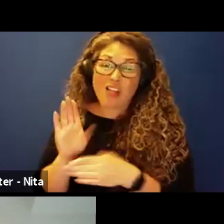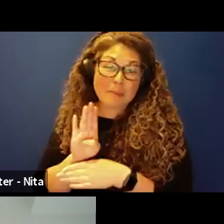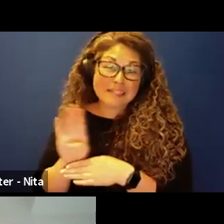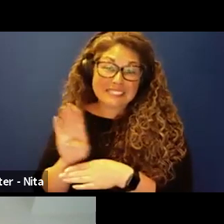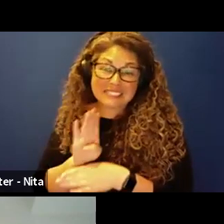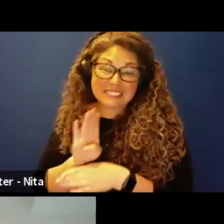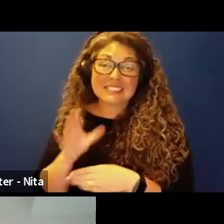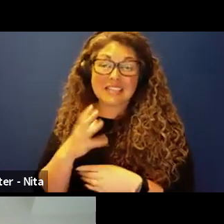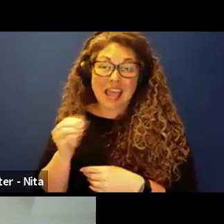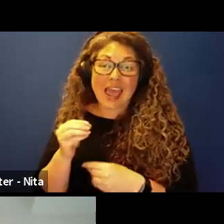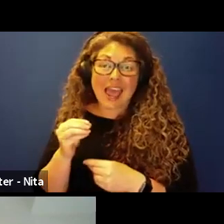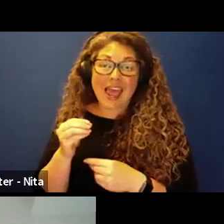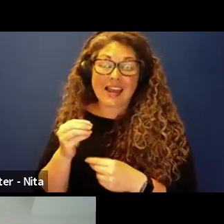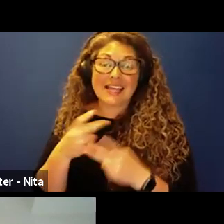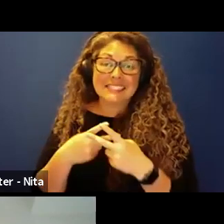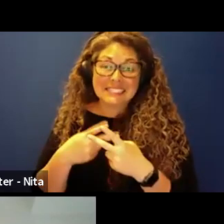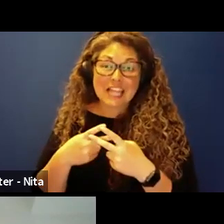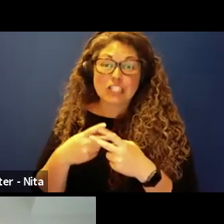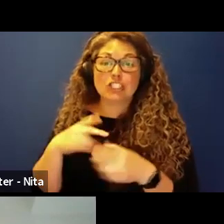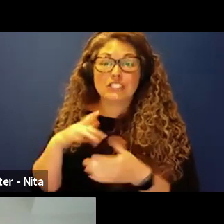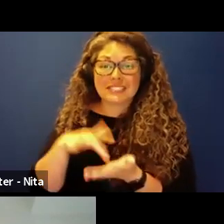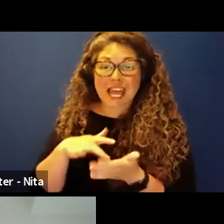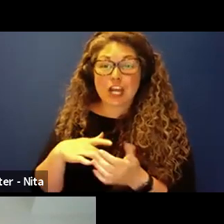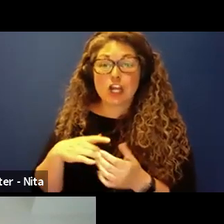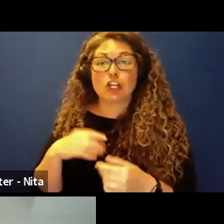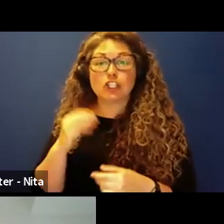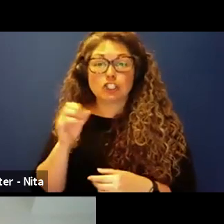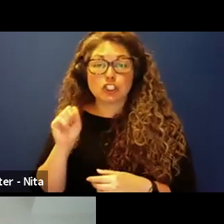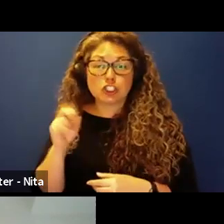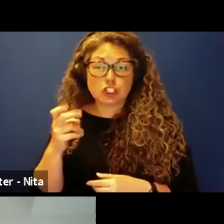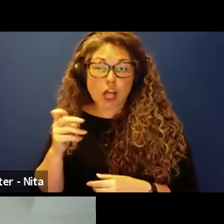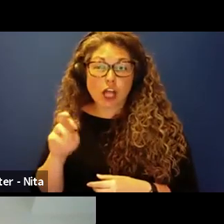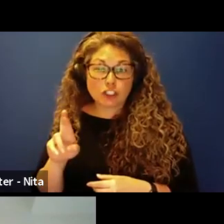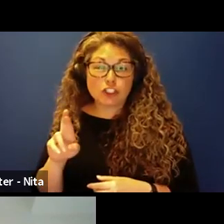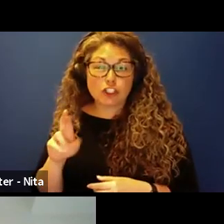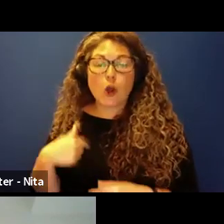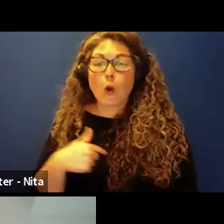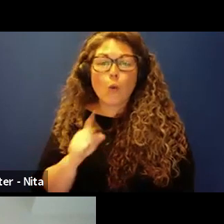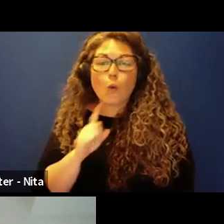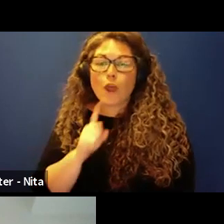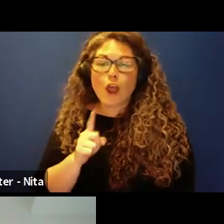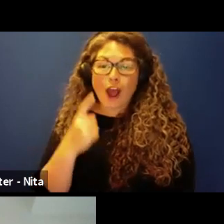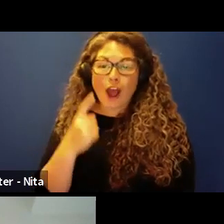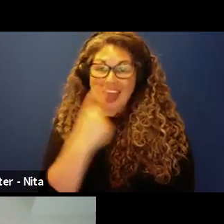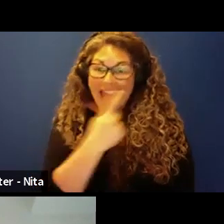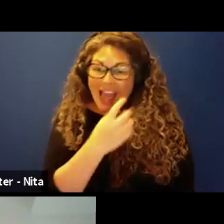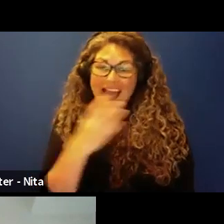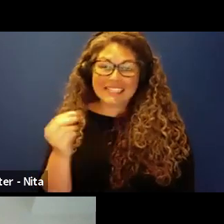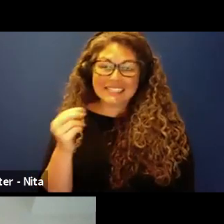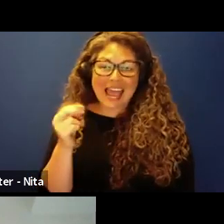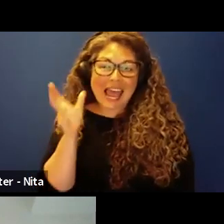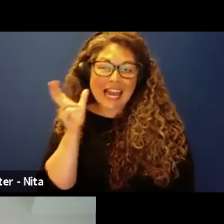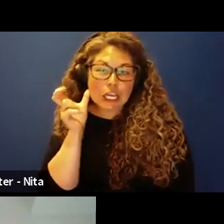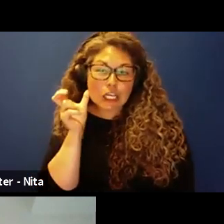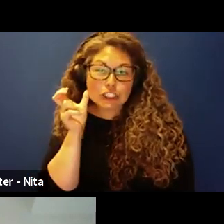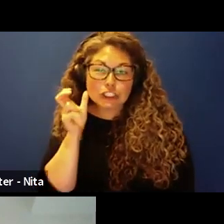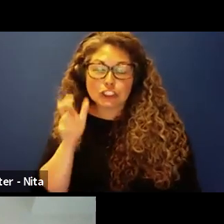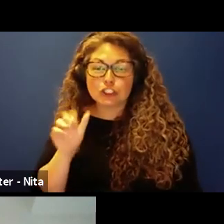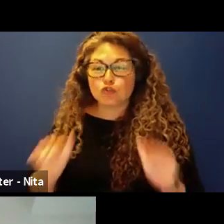and detention centers, shelters, everything like that. We're just like the eyes and ears who go out and help them reach